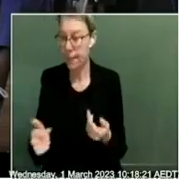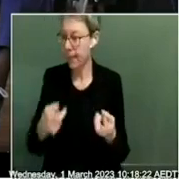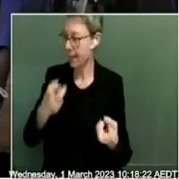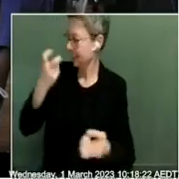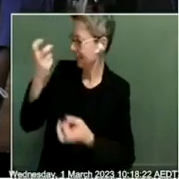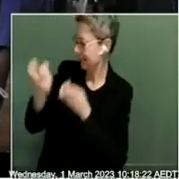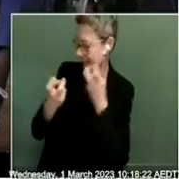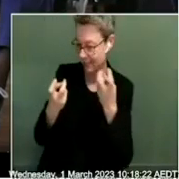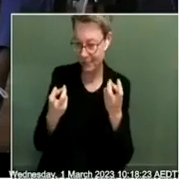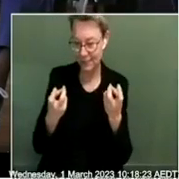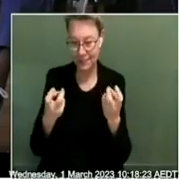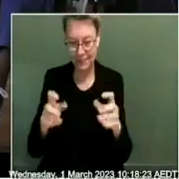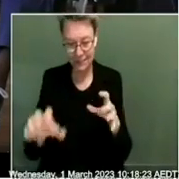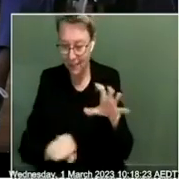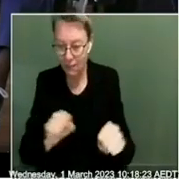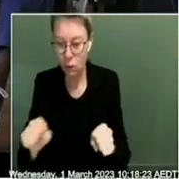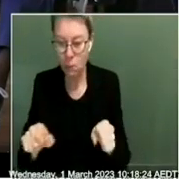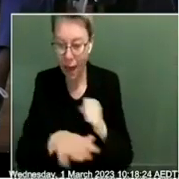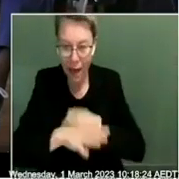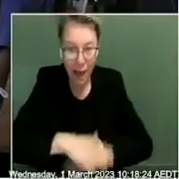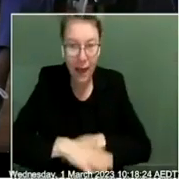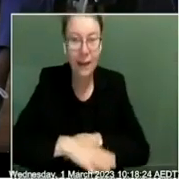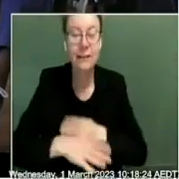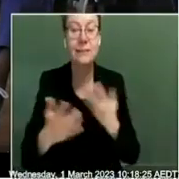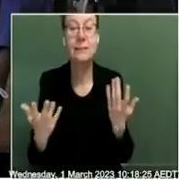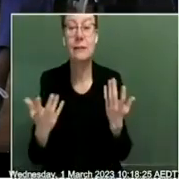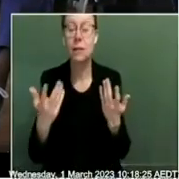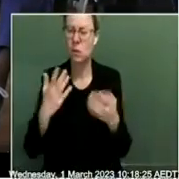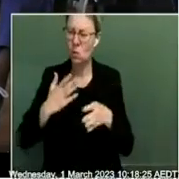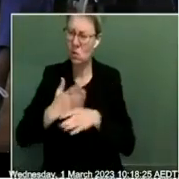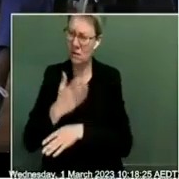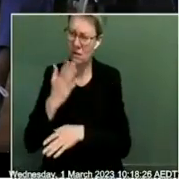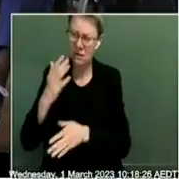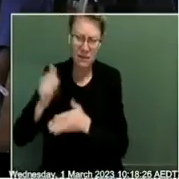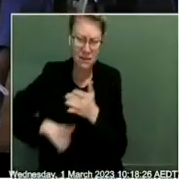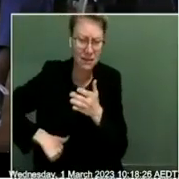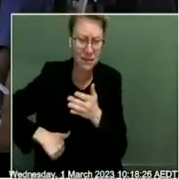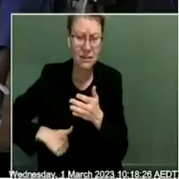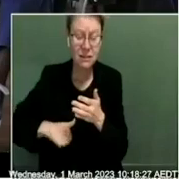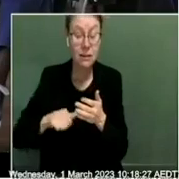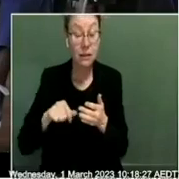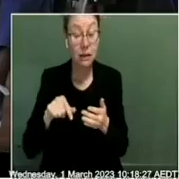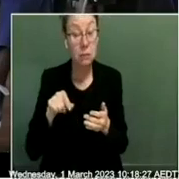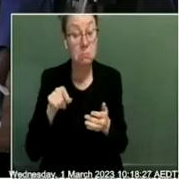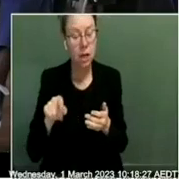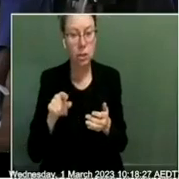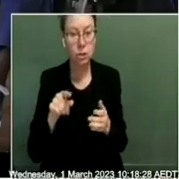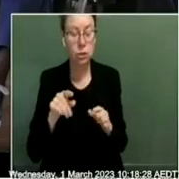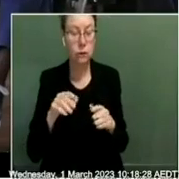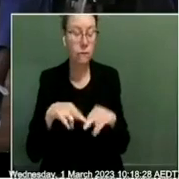and cherished their children. There was a lot of families in this area that,